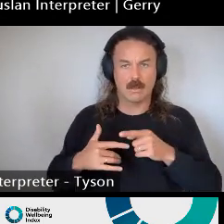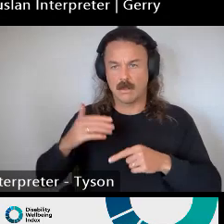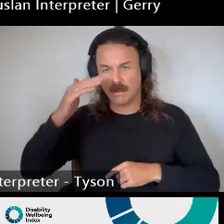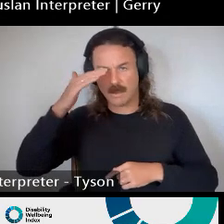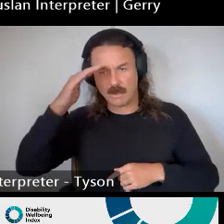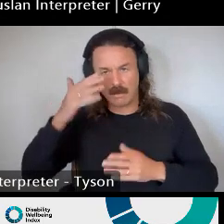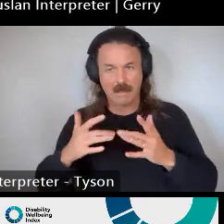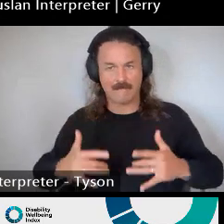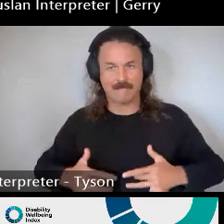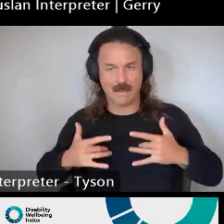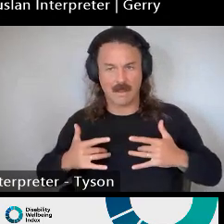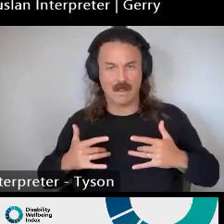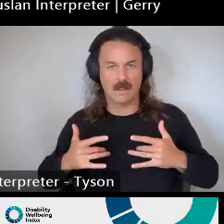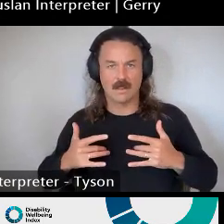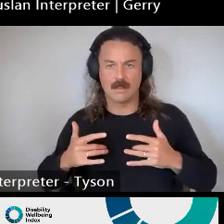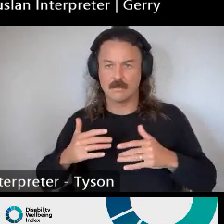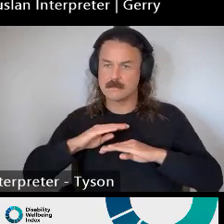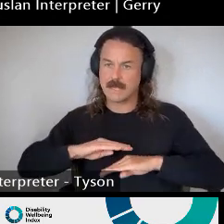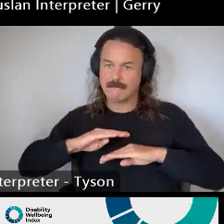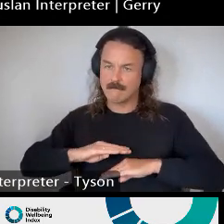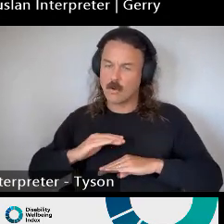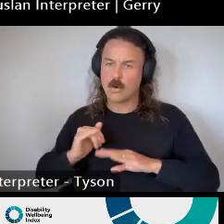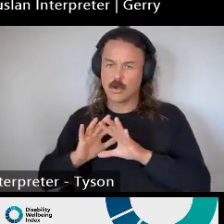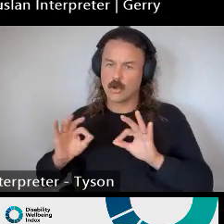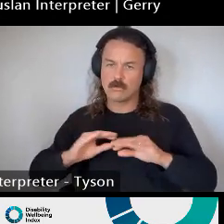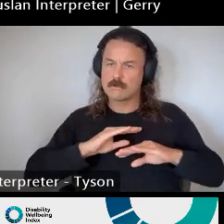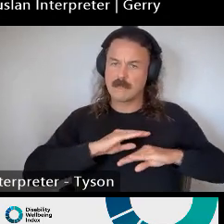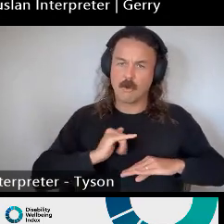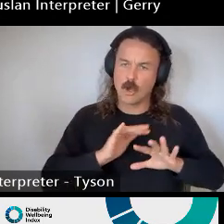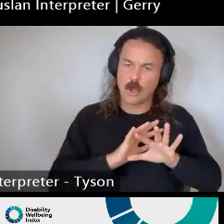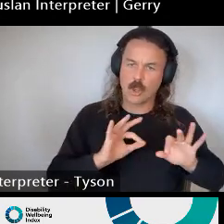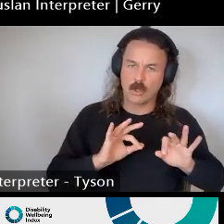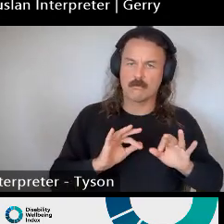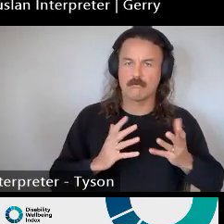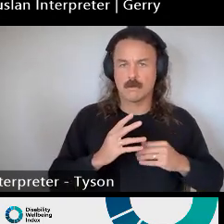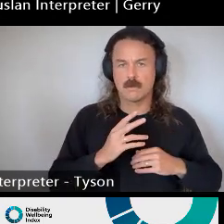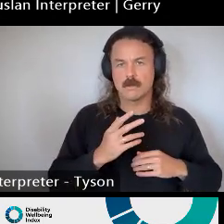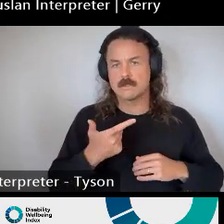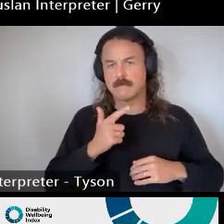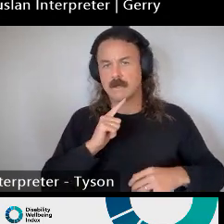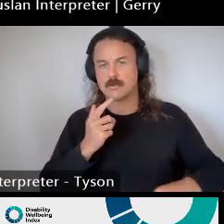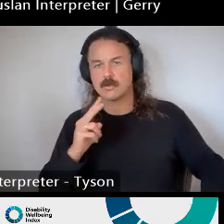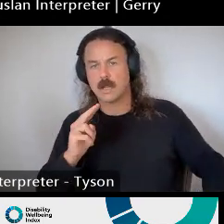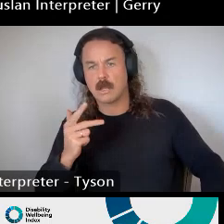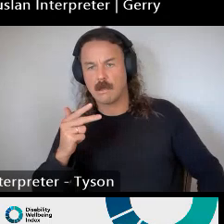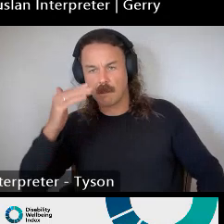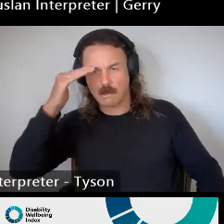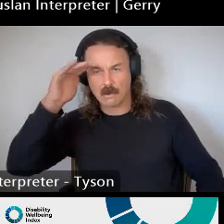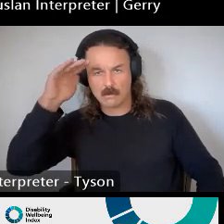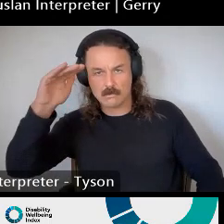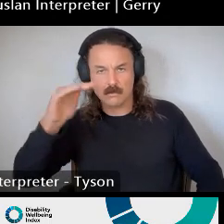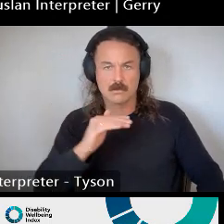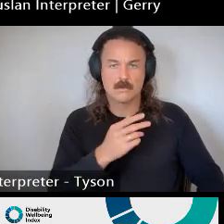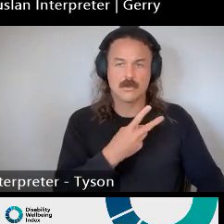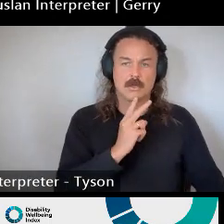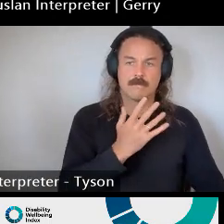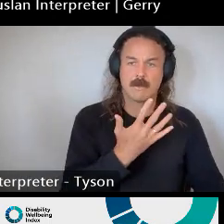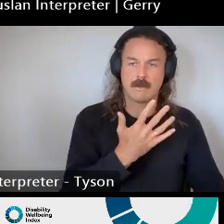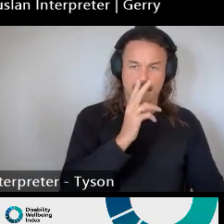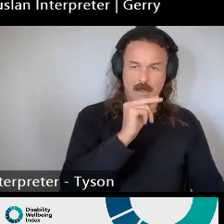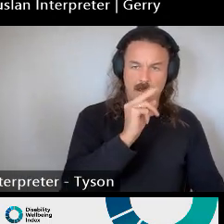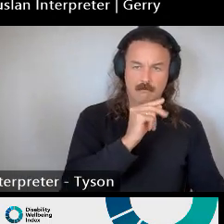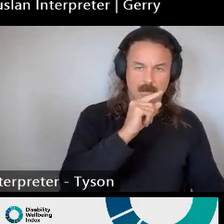and 205 young people provide sufficient information to be analyzed to be included in the study.